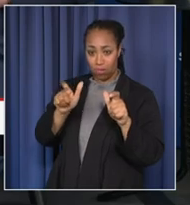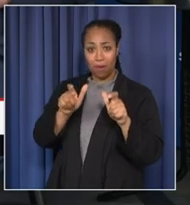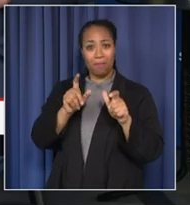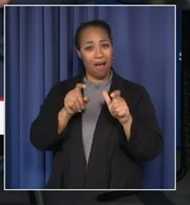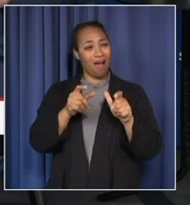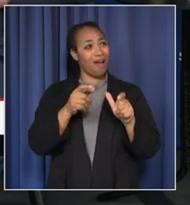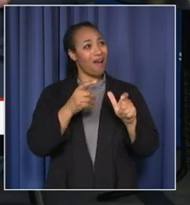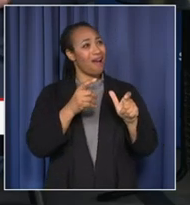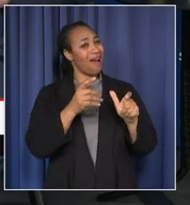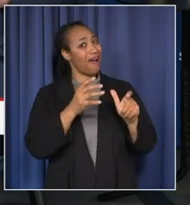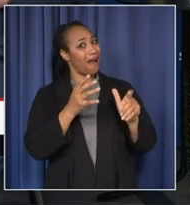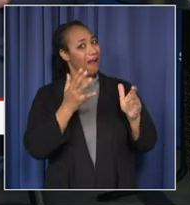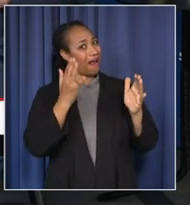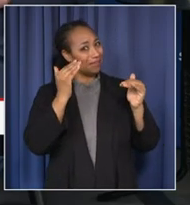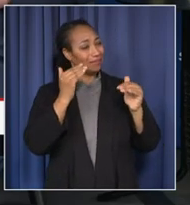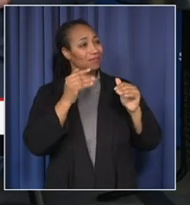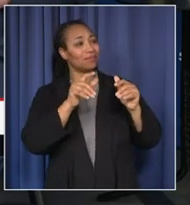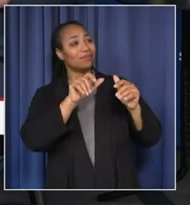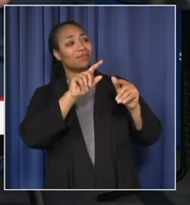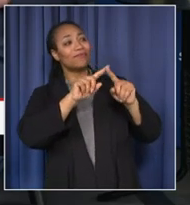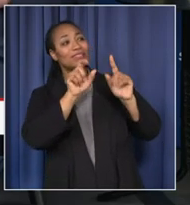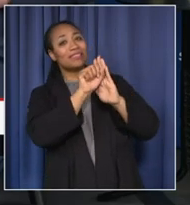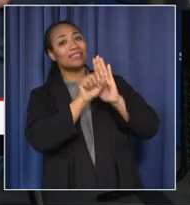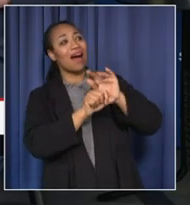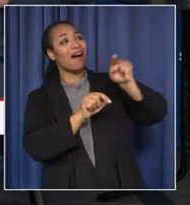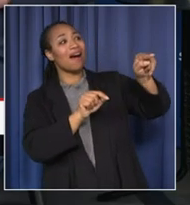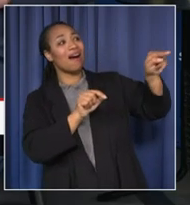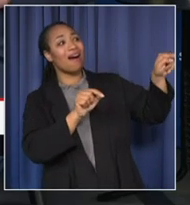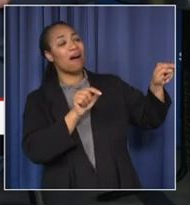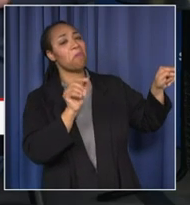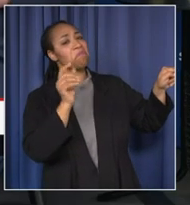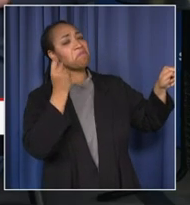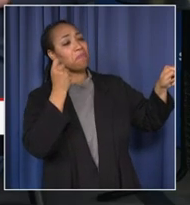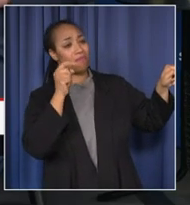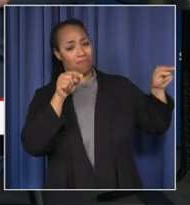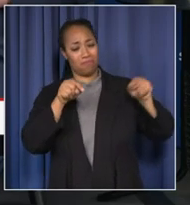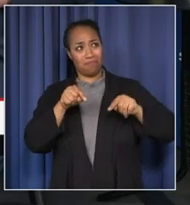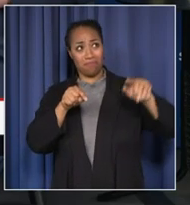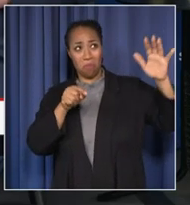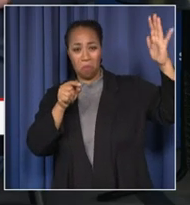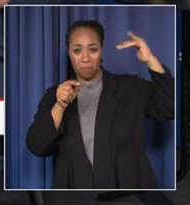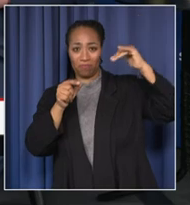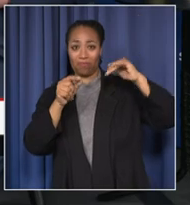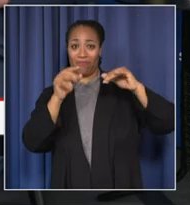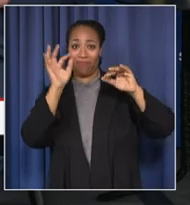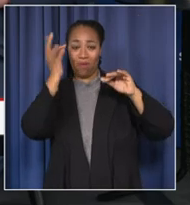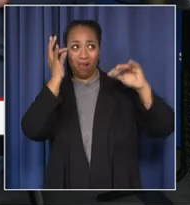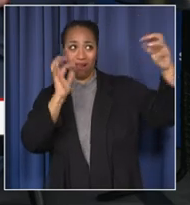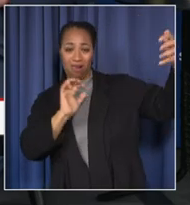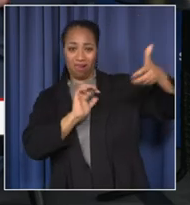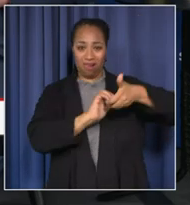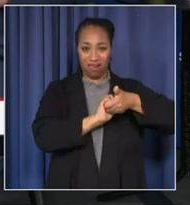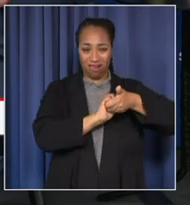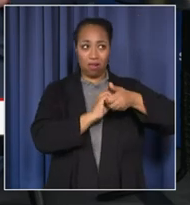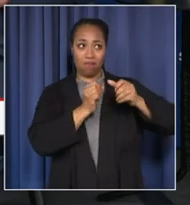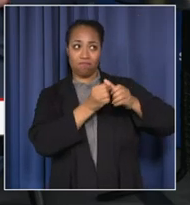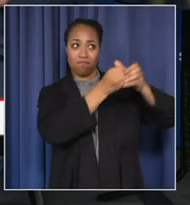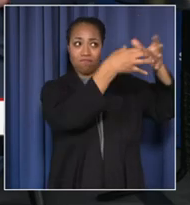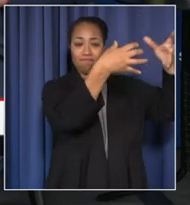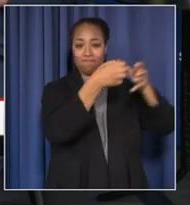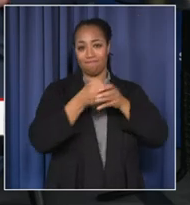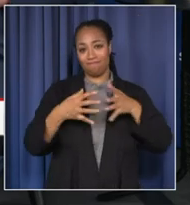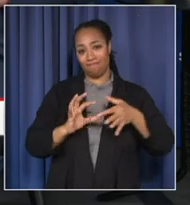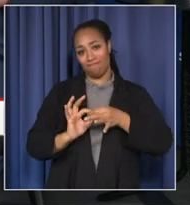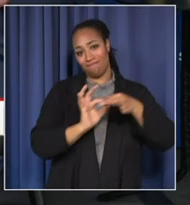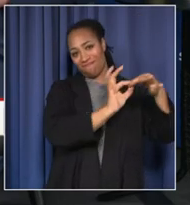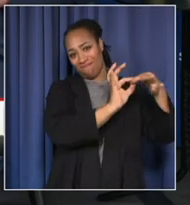National Press Club member and writer for Bloomberg City Lab, Linda Poon, sends in this question. The top criminal prosecutor in the D.C. U.S. Attorney's Office